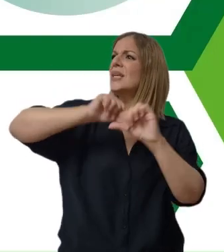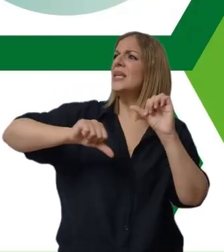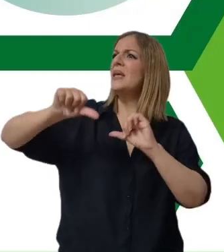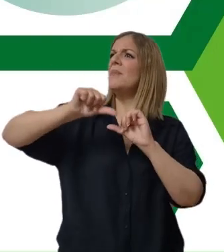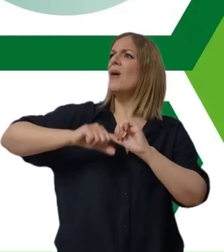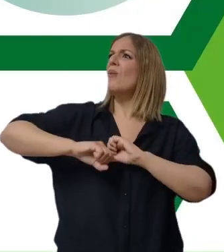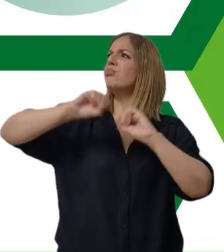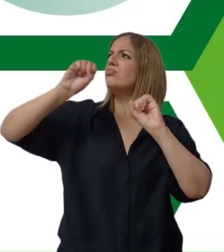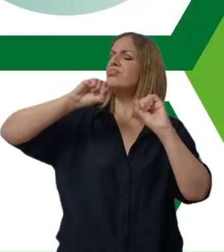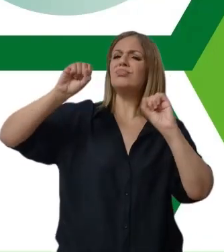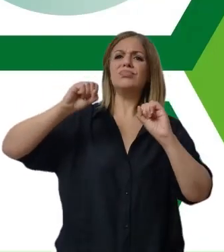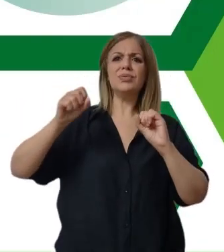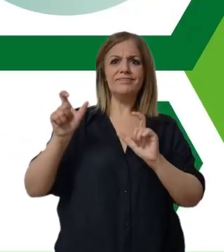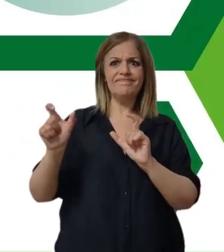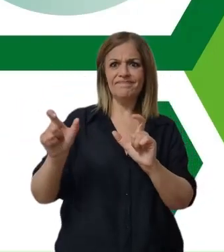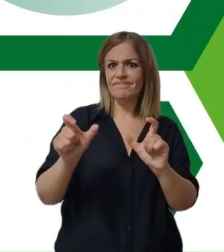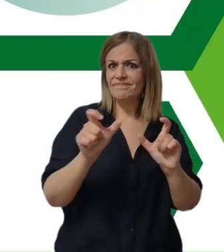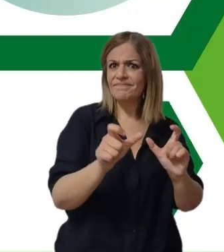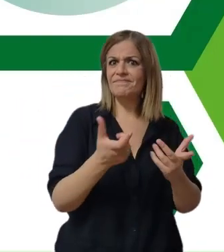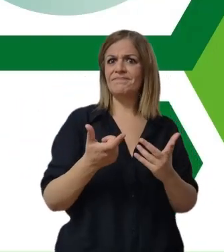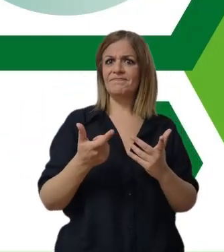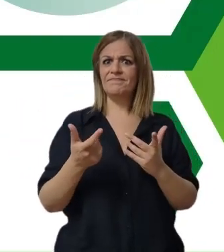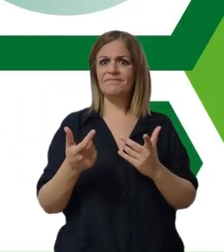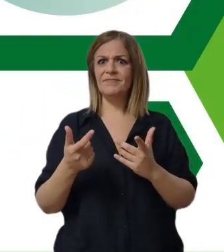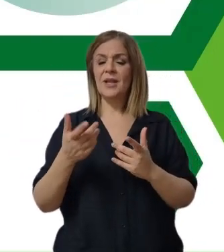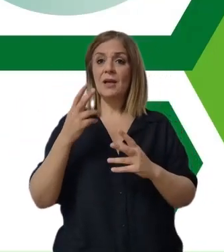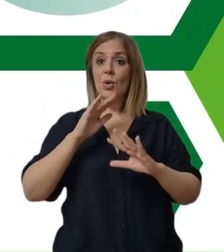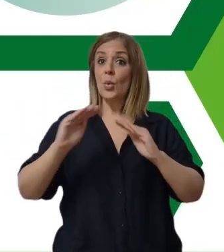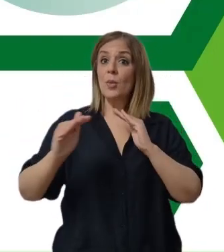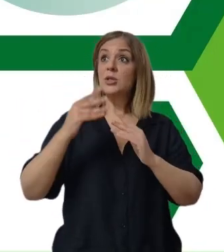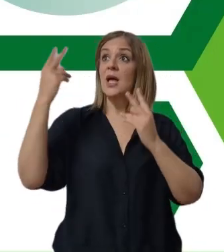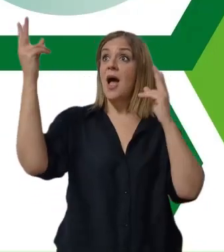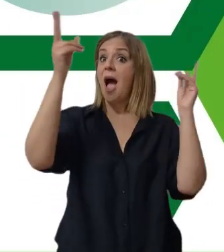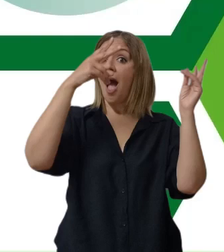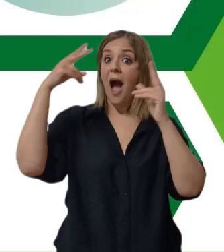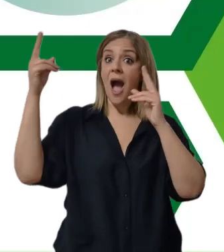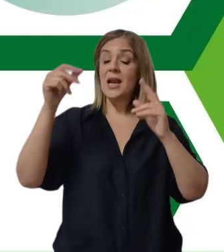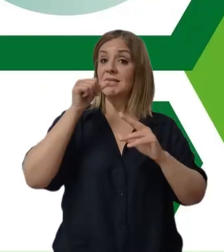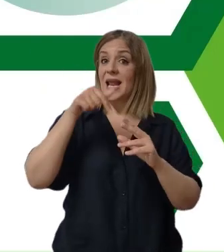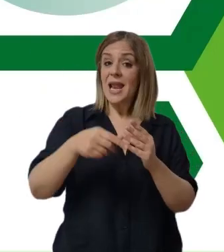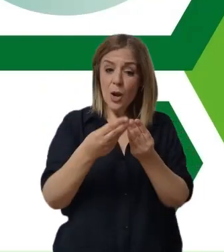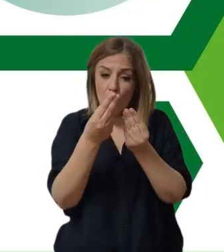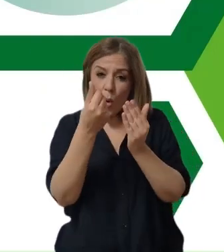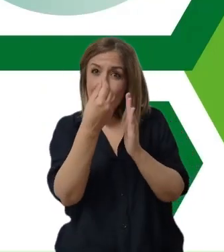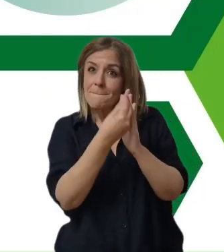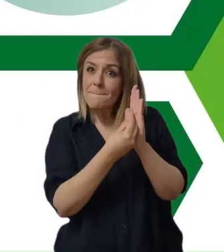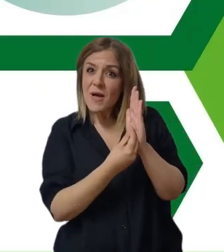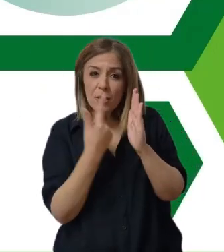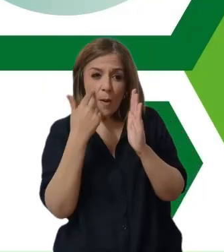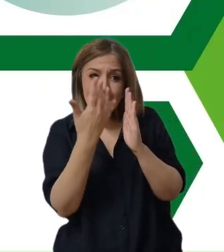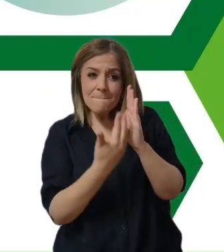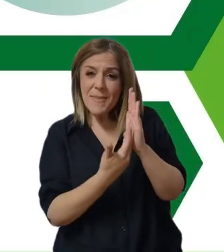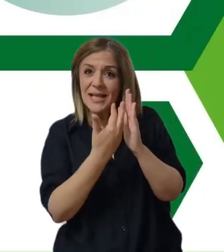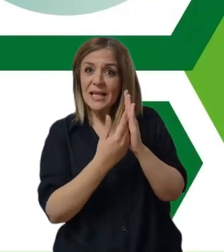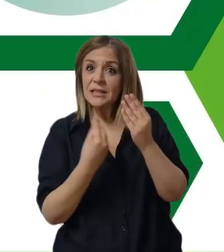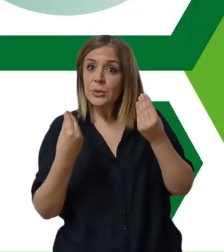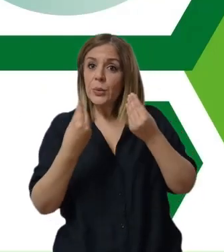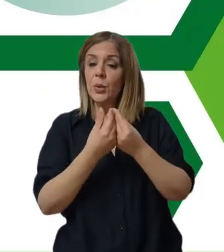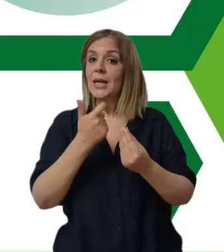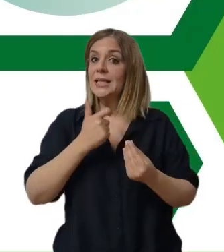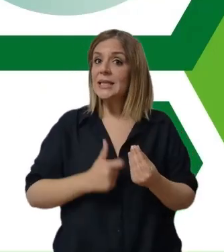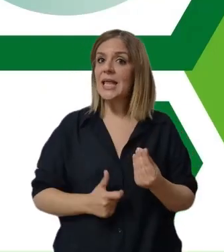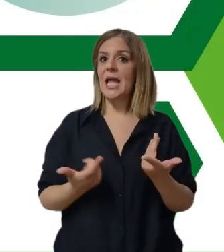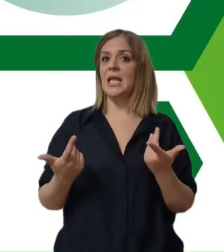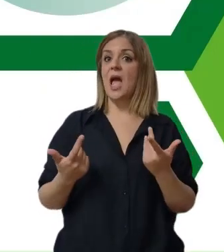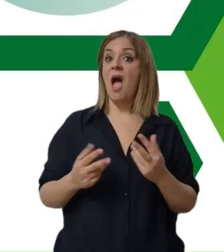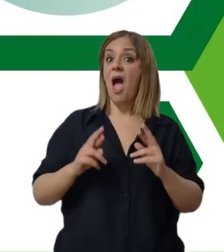waste disposal, and enforce air and water quality standards. They can promote renewable energy and conservation